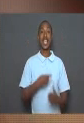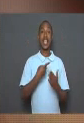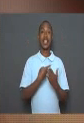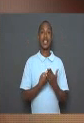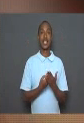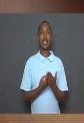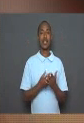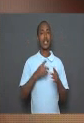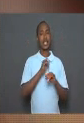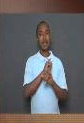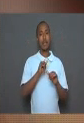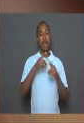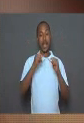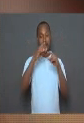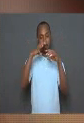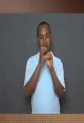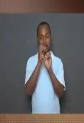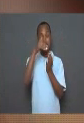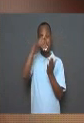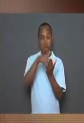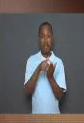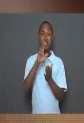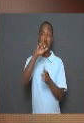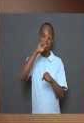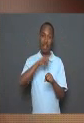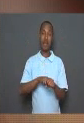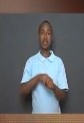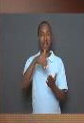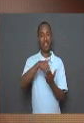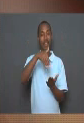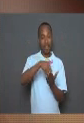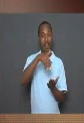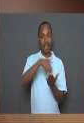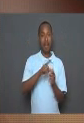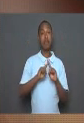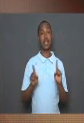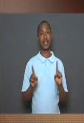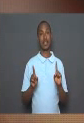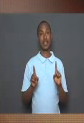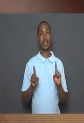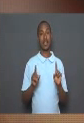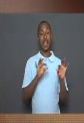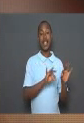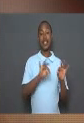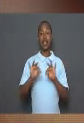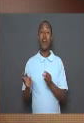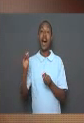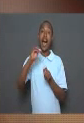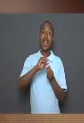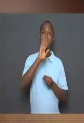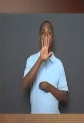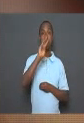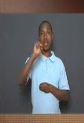same experiment is repeated 3 more times. However, instead of adding